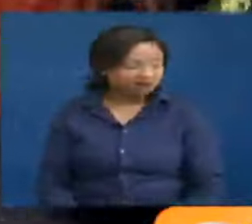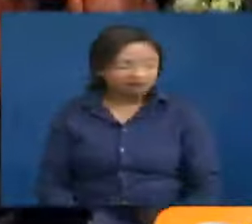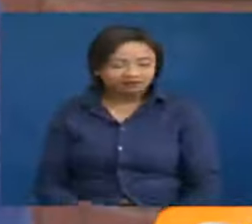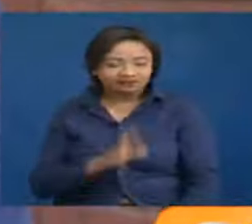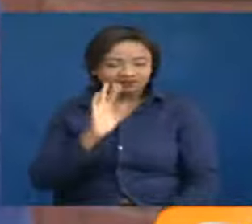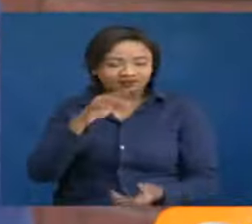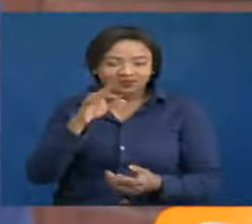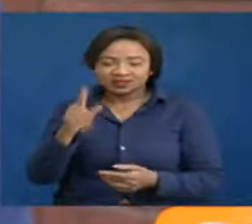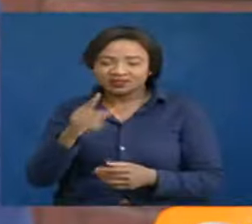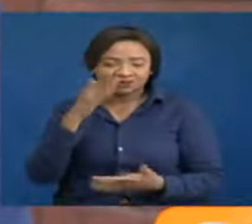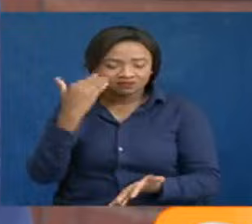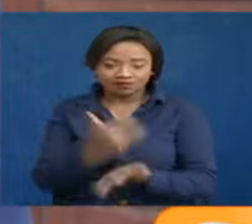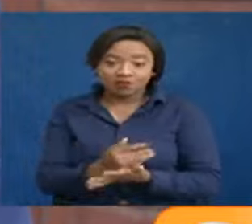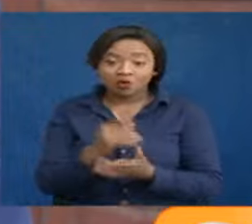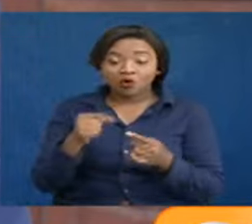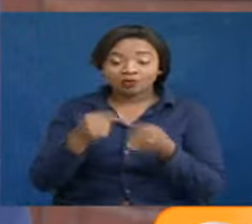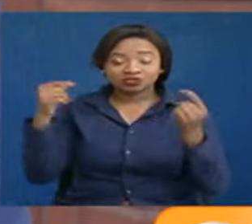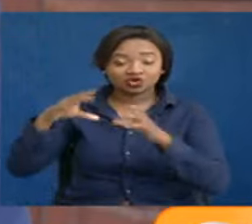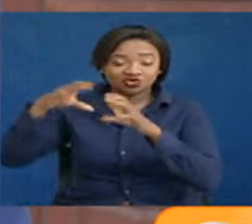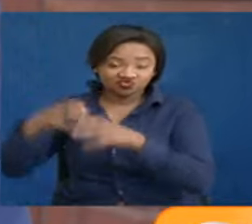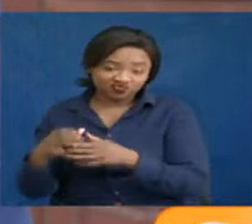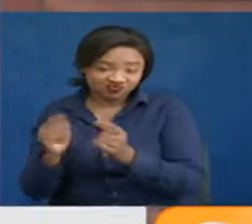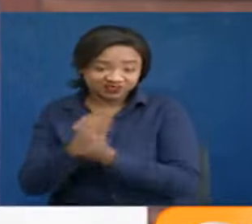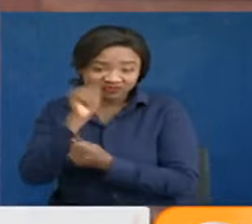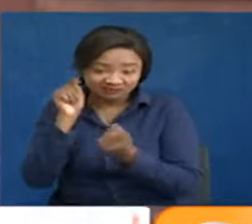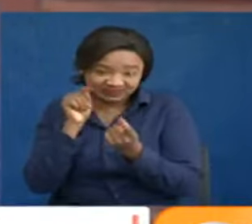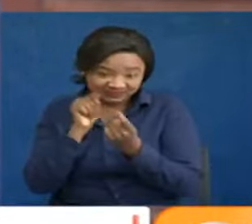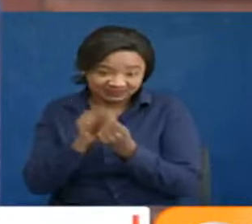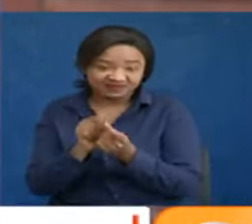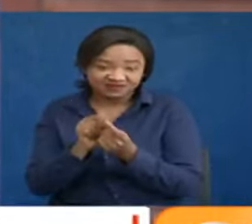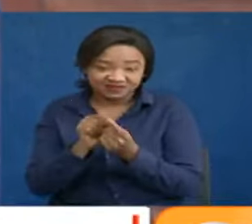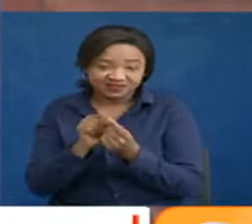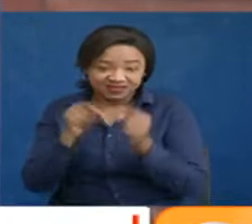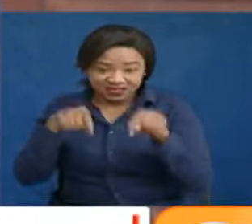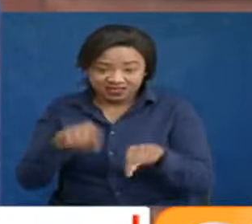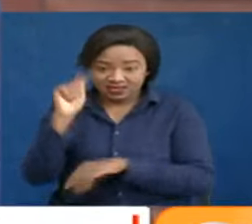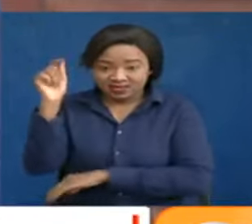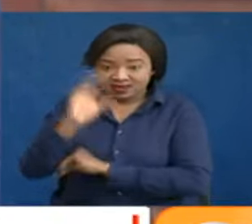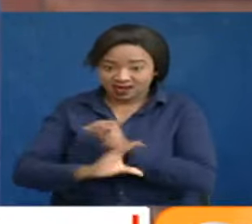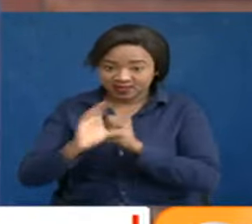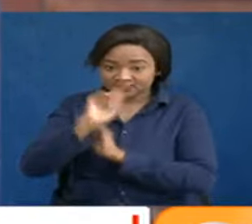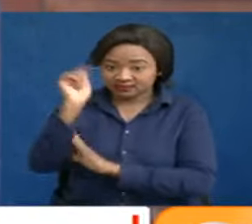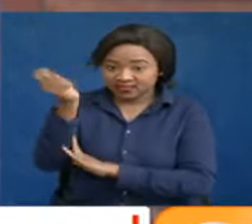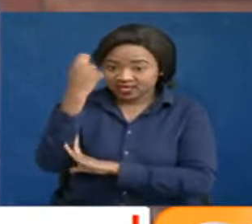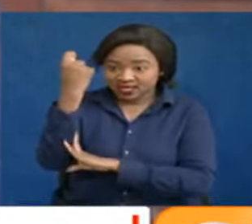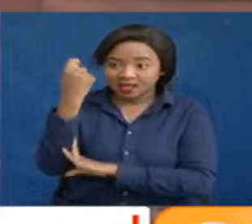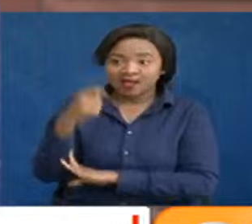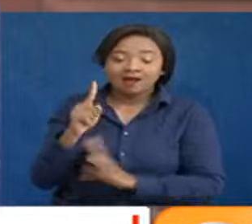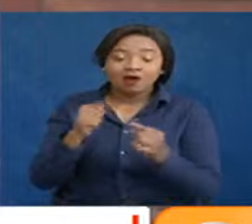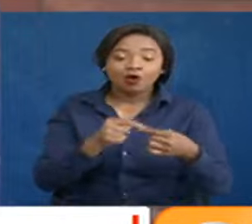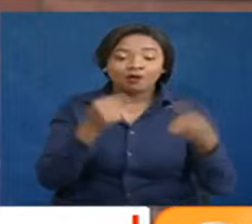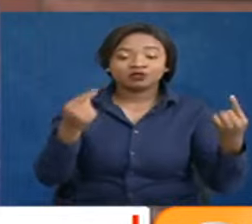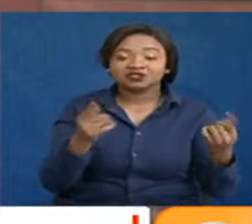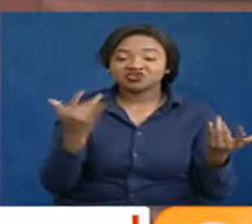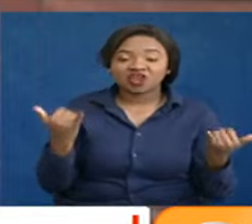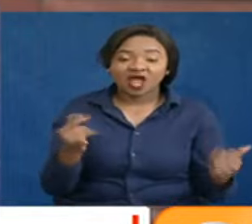Kenyans. The opposition, especially in this country today, they have been